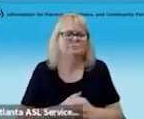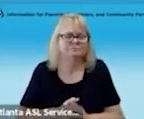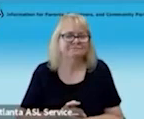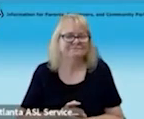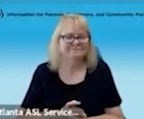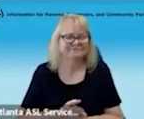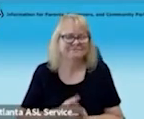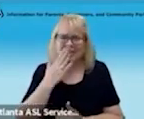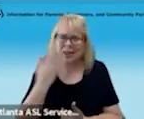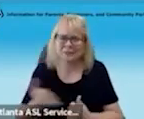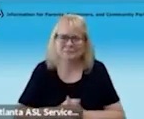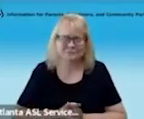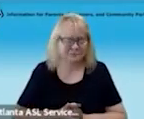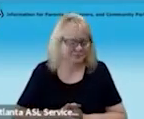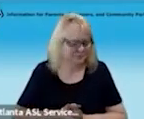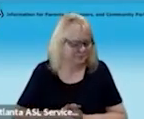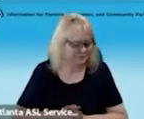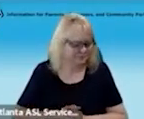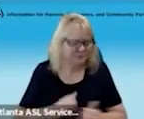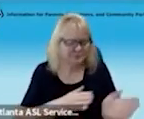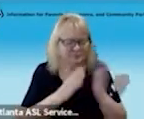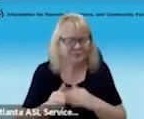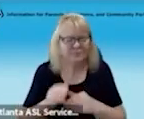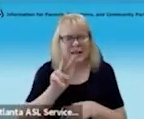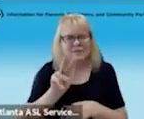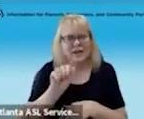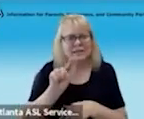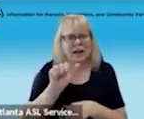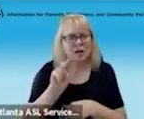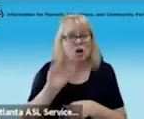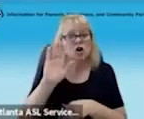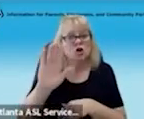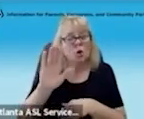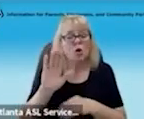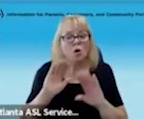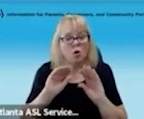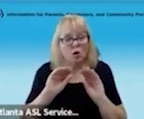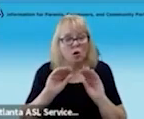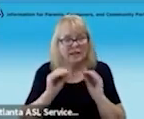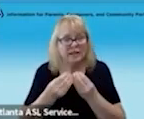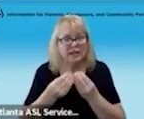relationship with them, but getting them to expand the activities that they were doing in the community to make a difference.